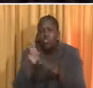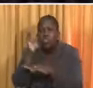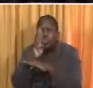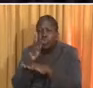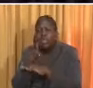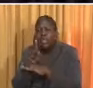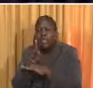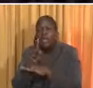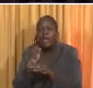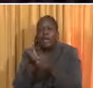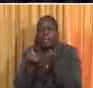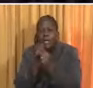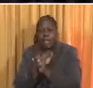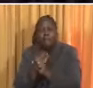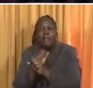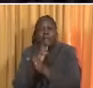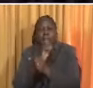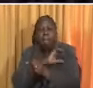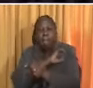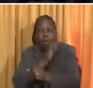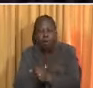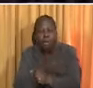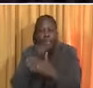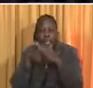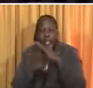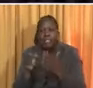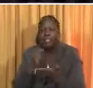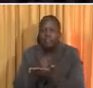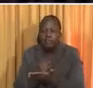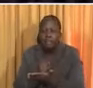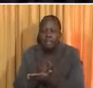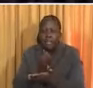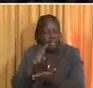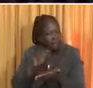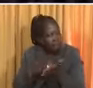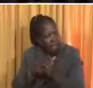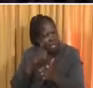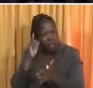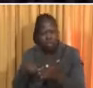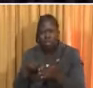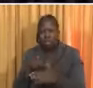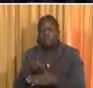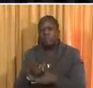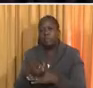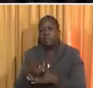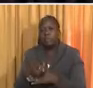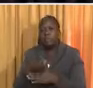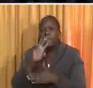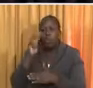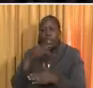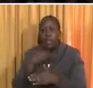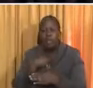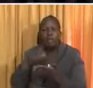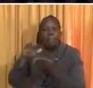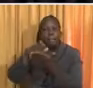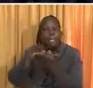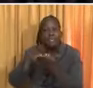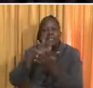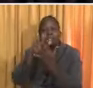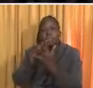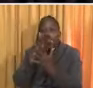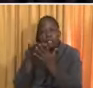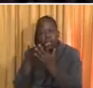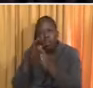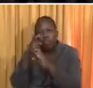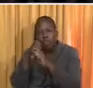power in the Constitution? What does it mean when they declare that the basic structure